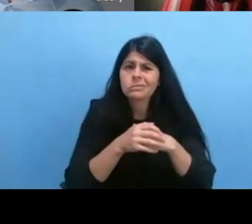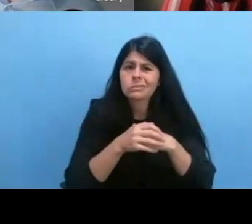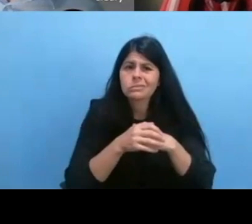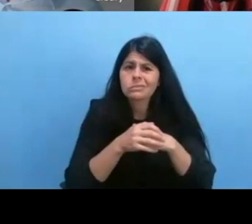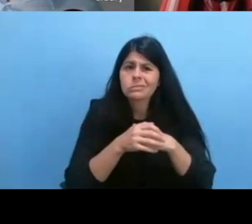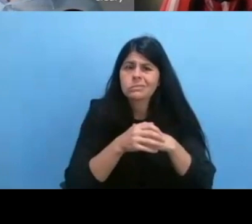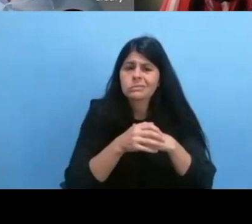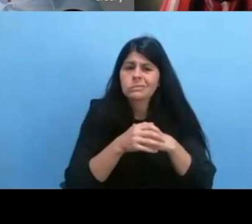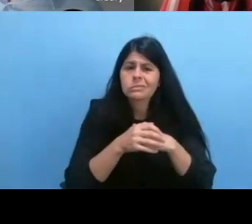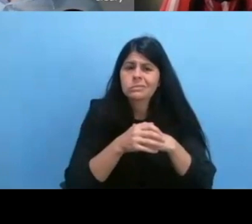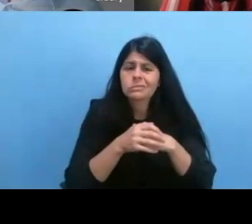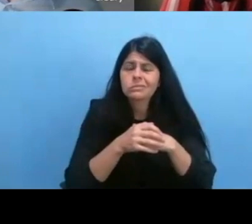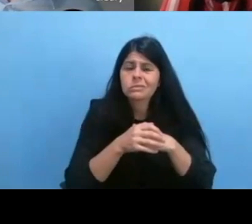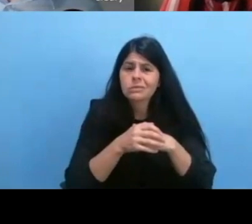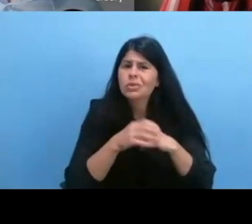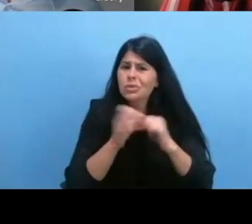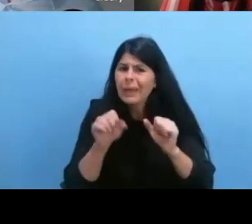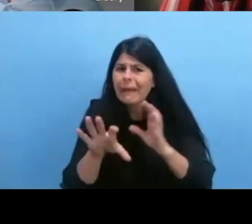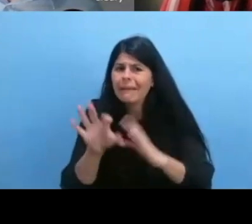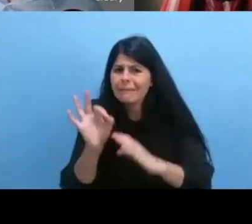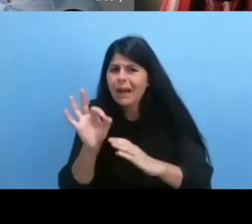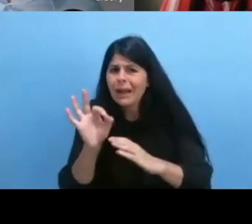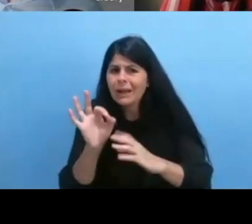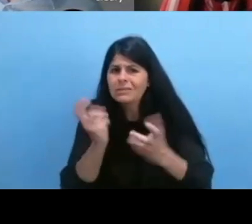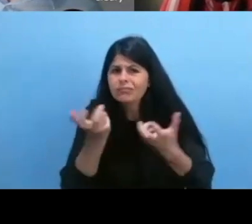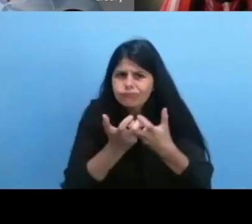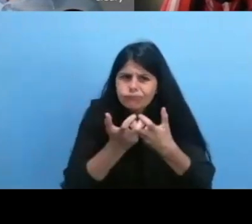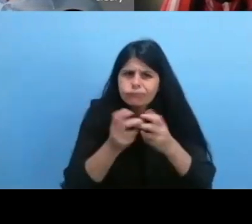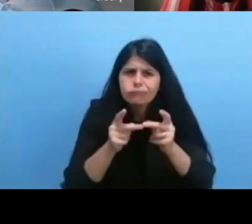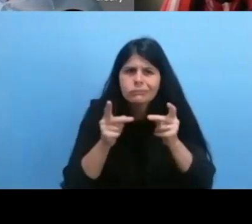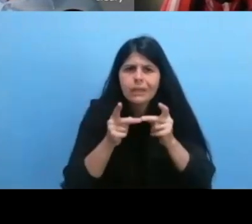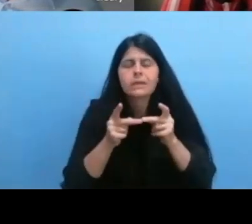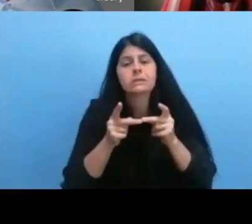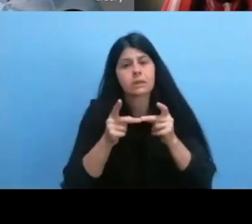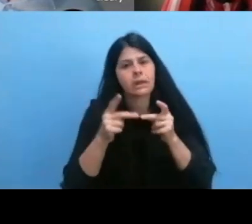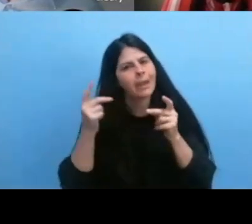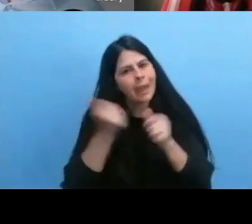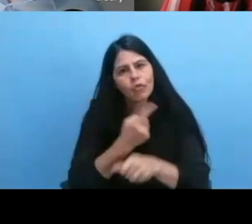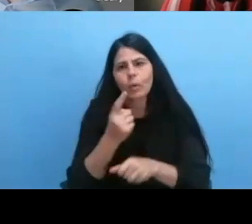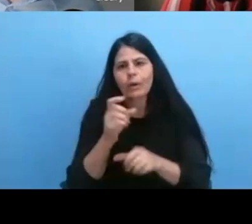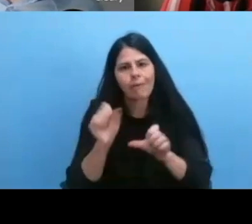niche, and everybody can, sometimes we have to look a little harder. That's so important.